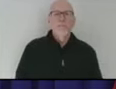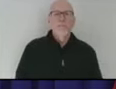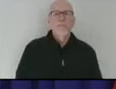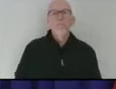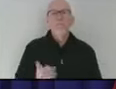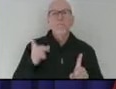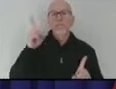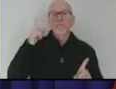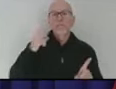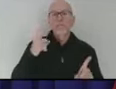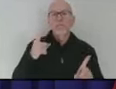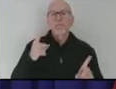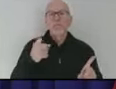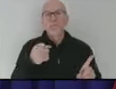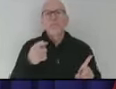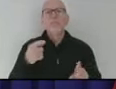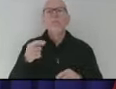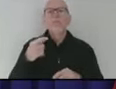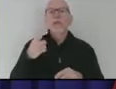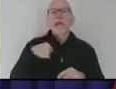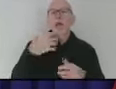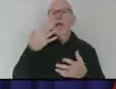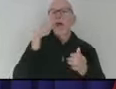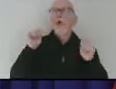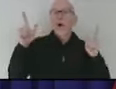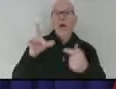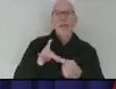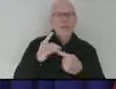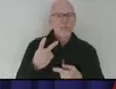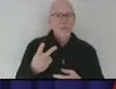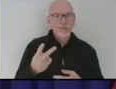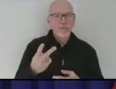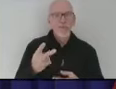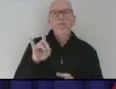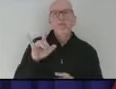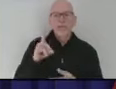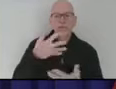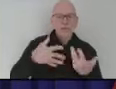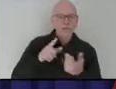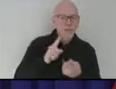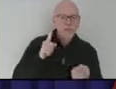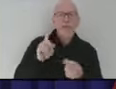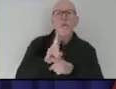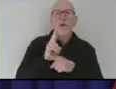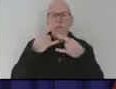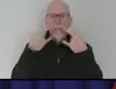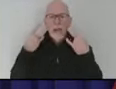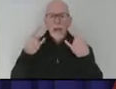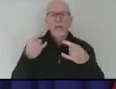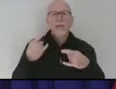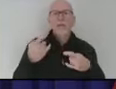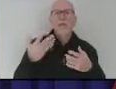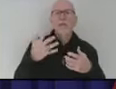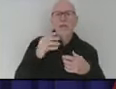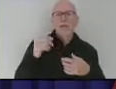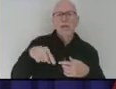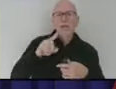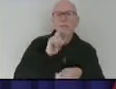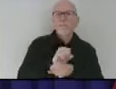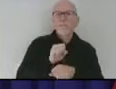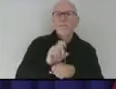I also look at the fact that everybody but two actually were social distanced and had their masks on, and they actually